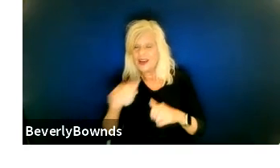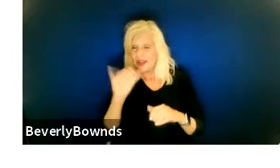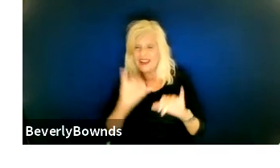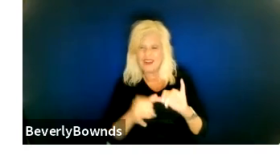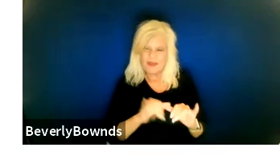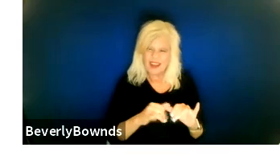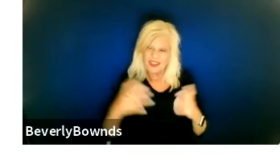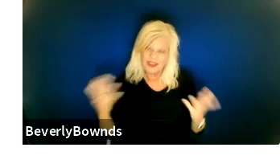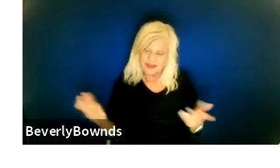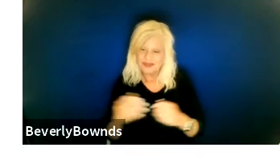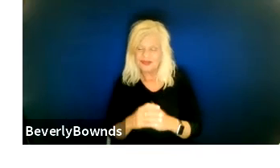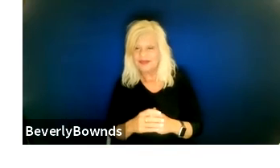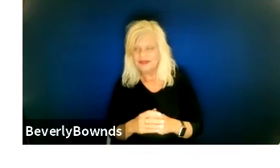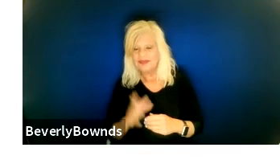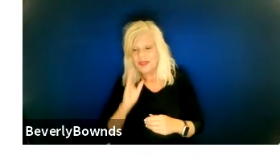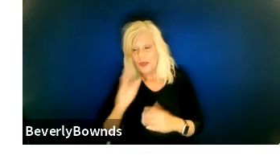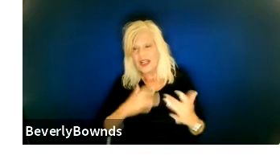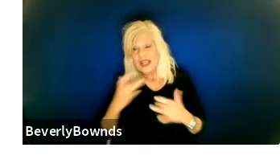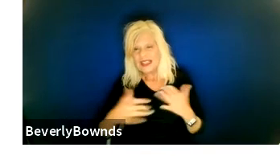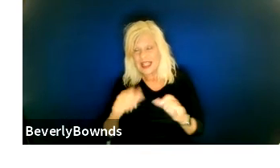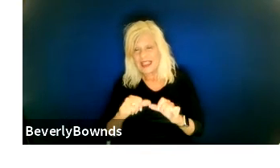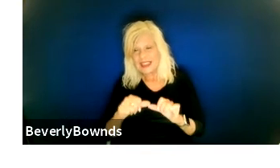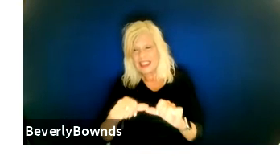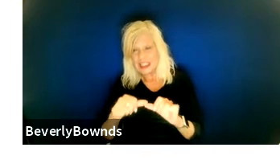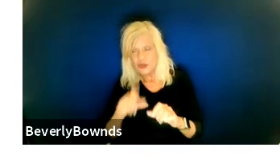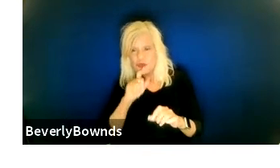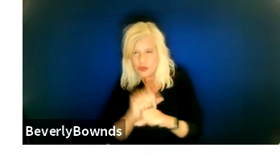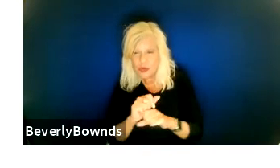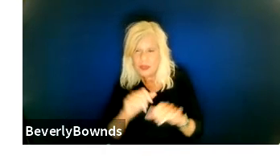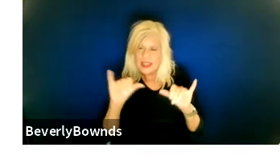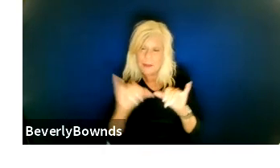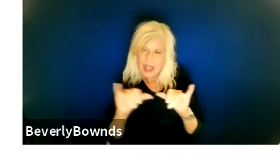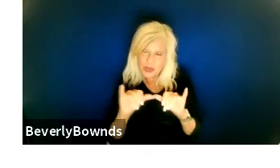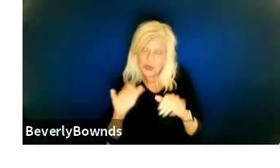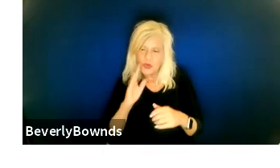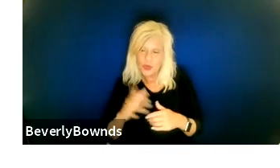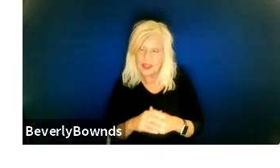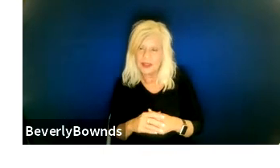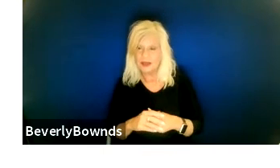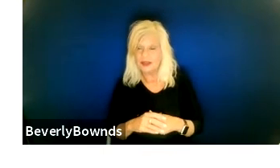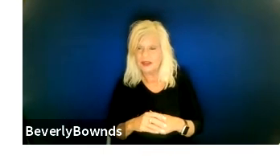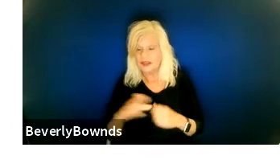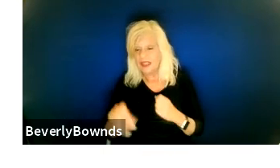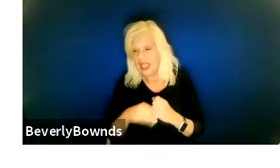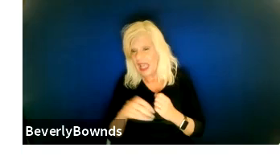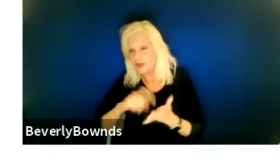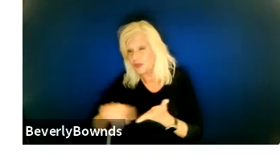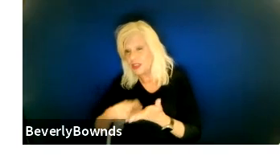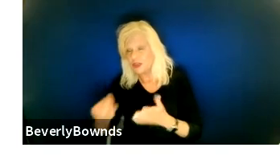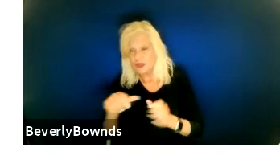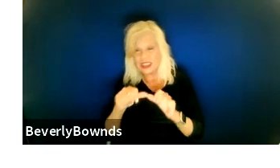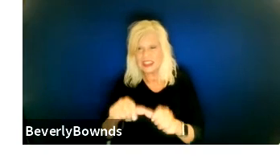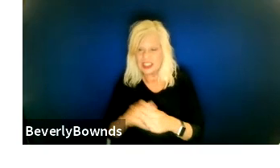and that's actually what we're excited to continue, the research line. We're excited to continue moving forward, and we have